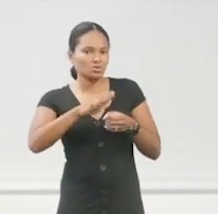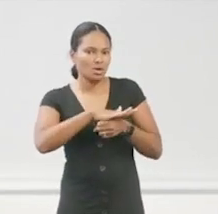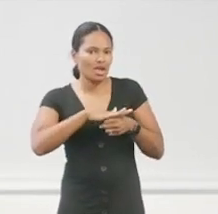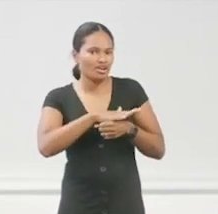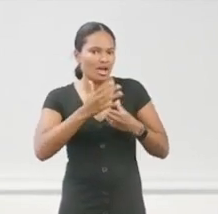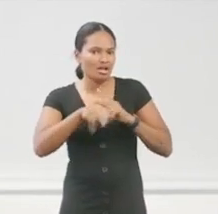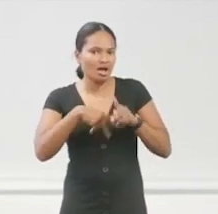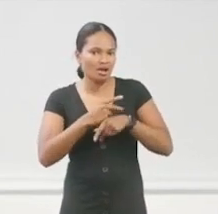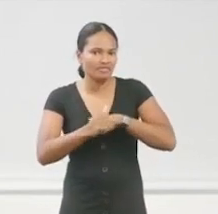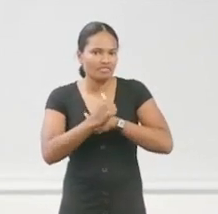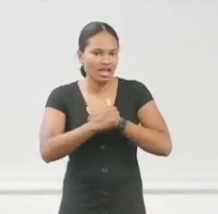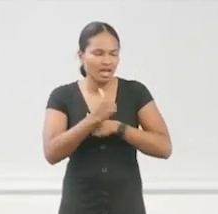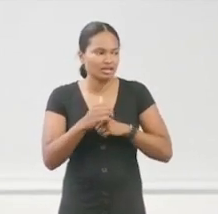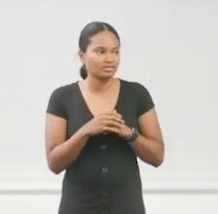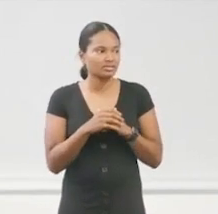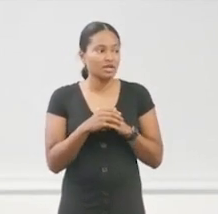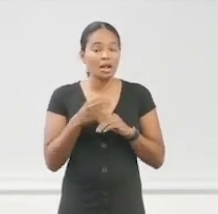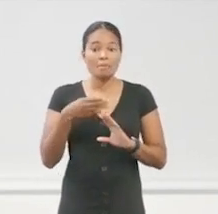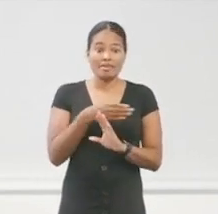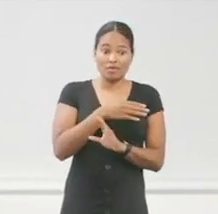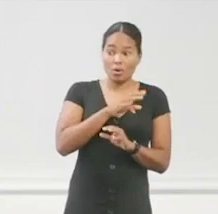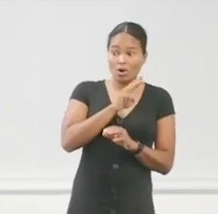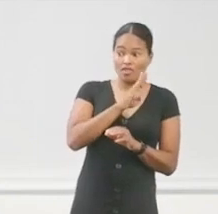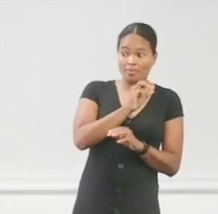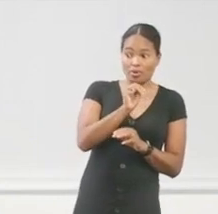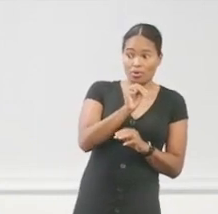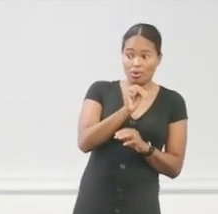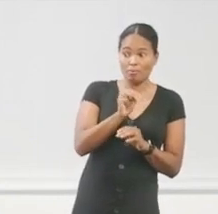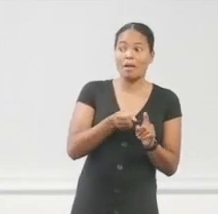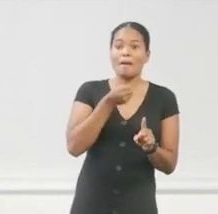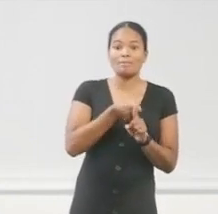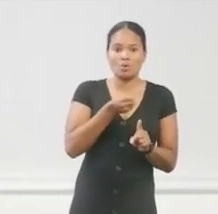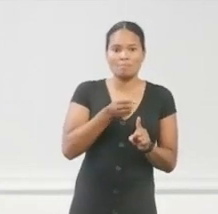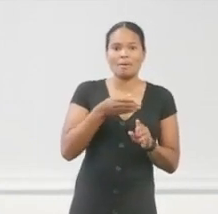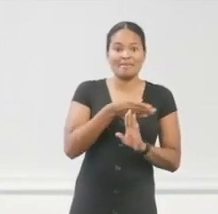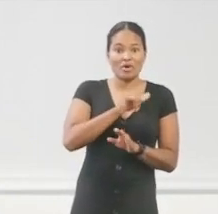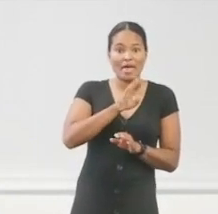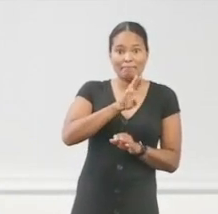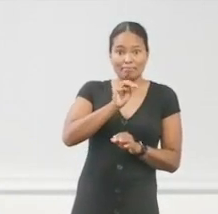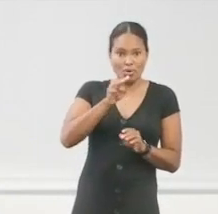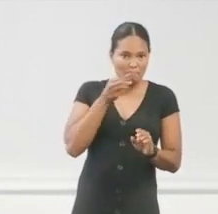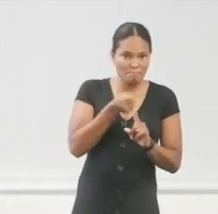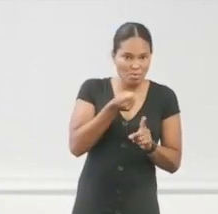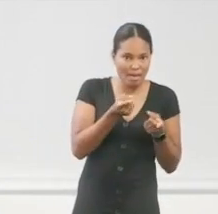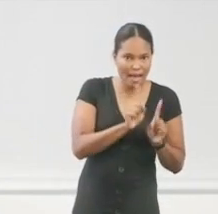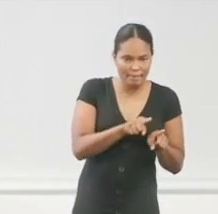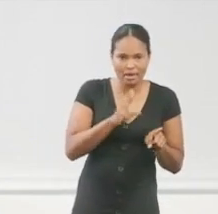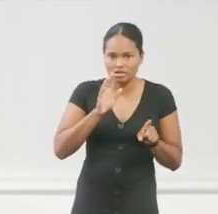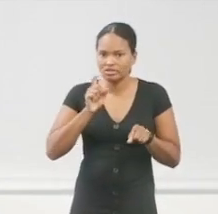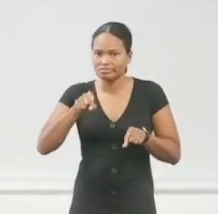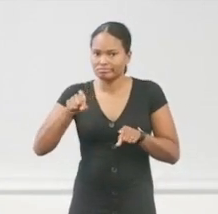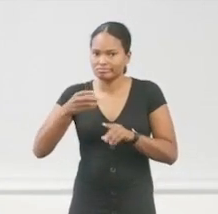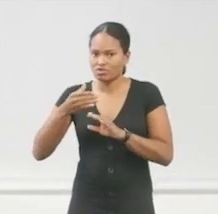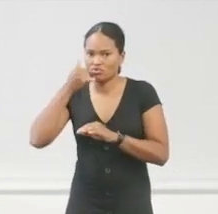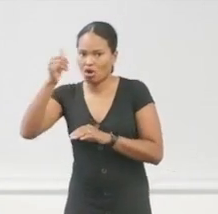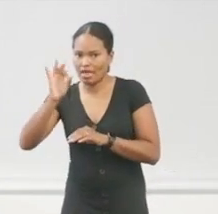so that before boom happens, but after boom, you're going to want to report it. That's the first thing you want to do, especially depending if it's a ransomware